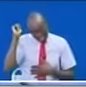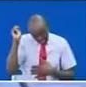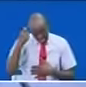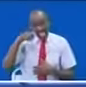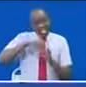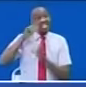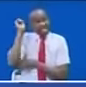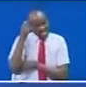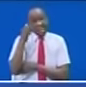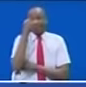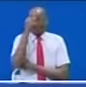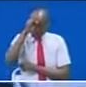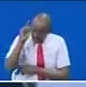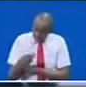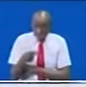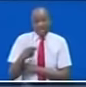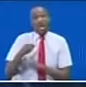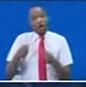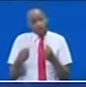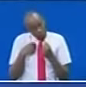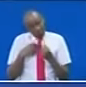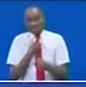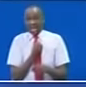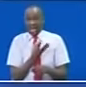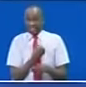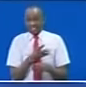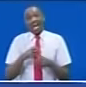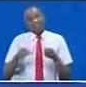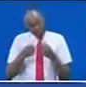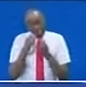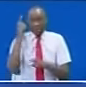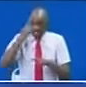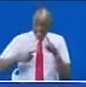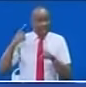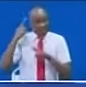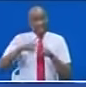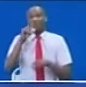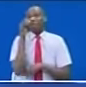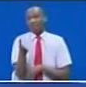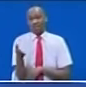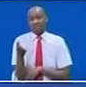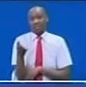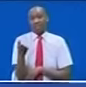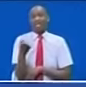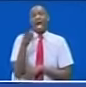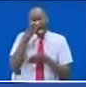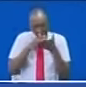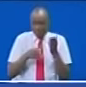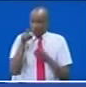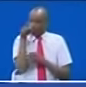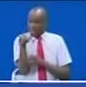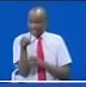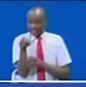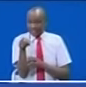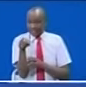in Kenya, almost 5,000 cases of cervical cancer are diagnosed every year. Of this, almost half of the